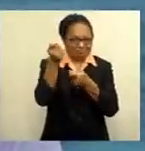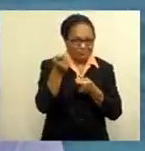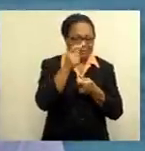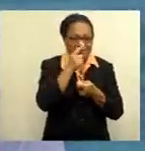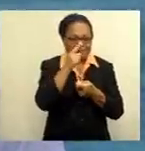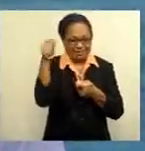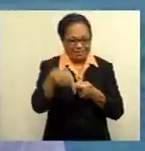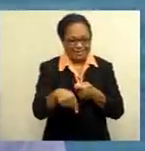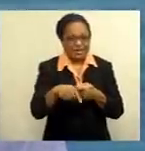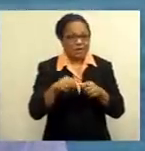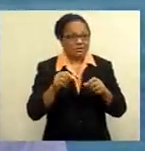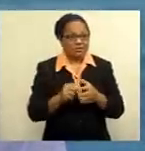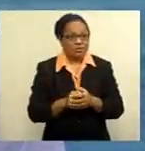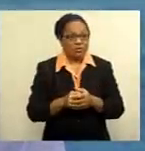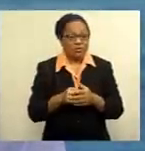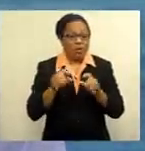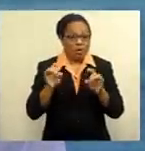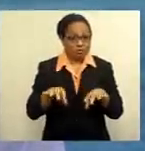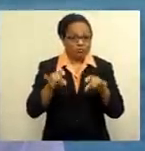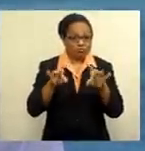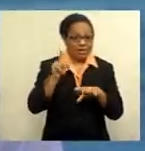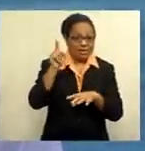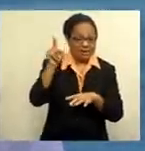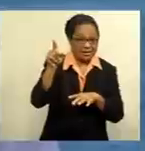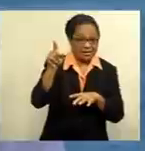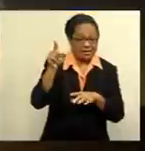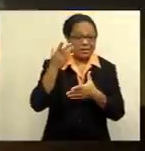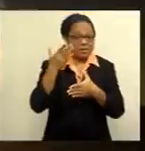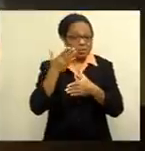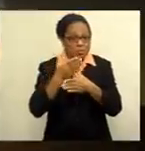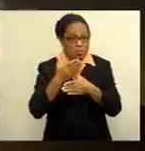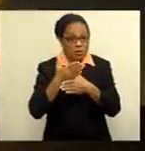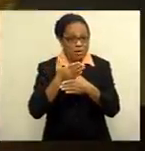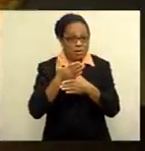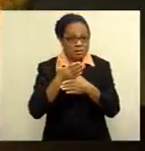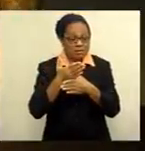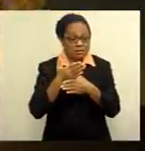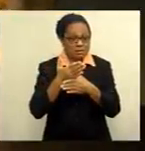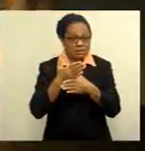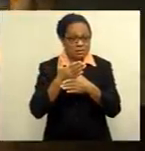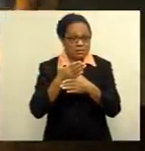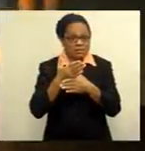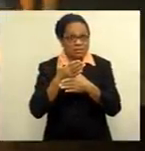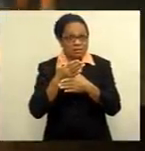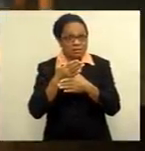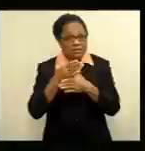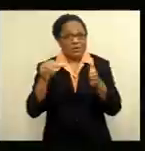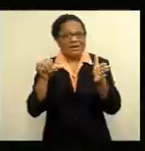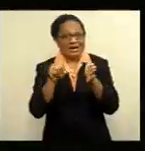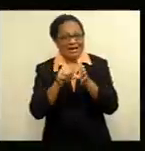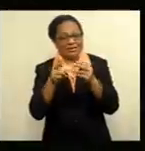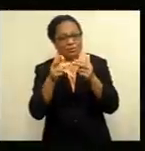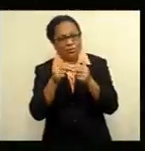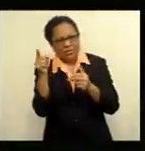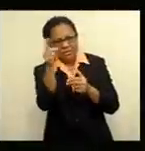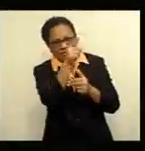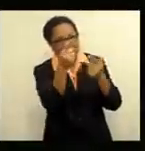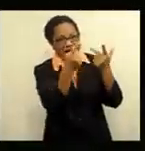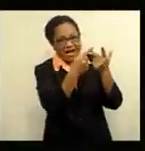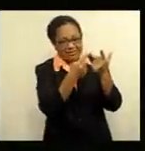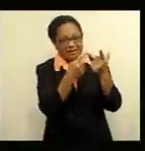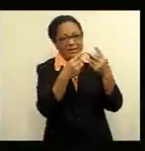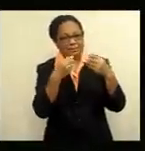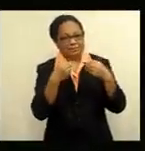Australia is working very hard with our international global sales team to our partners, business